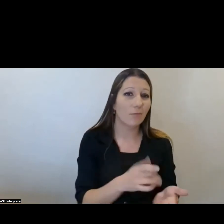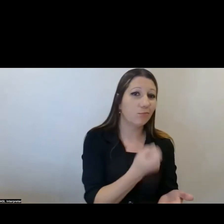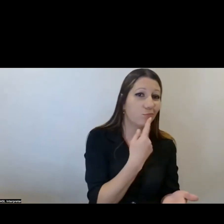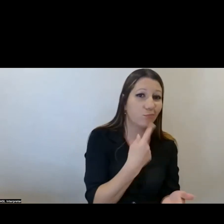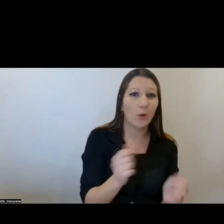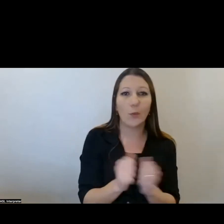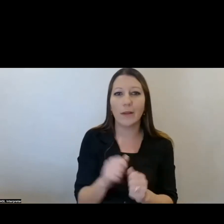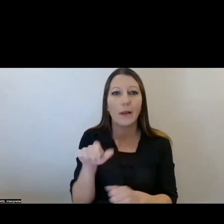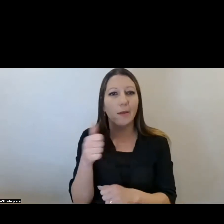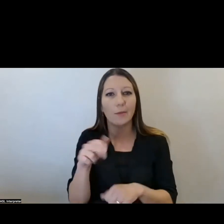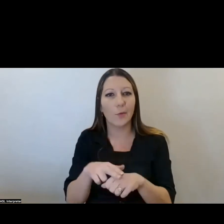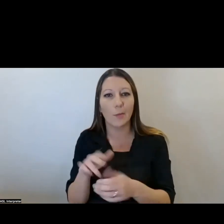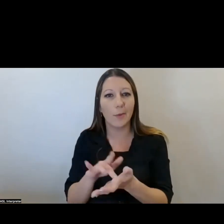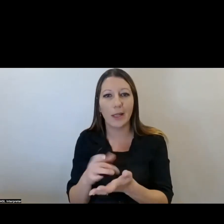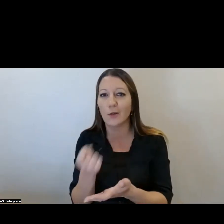Okay.